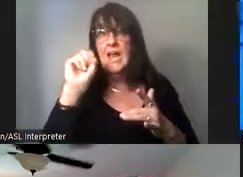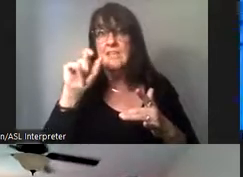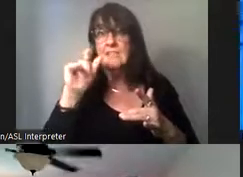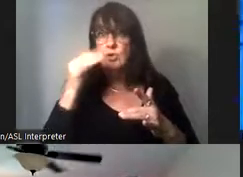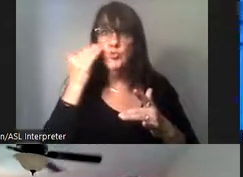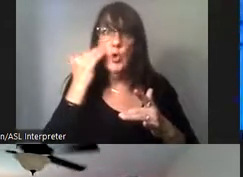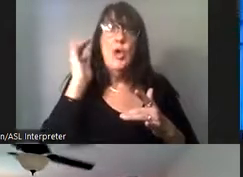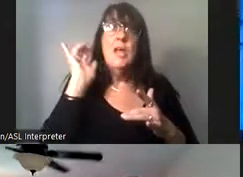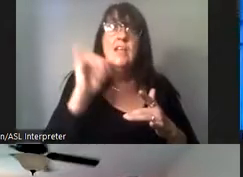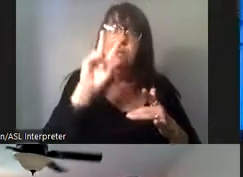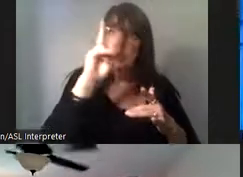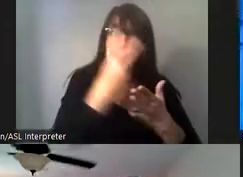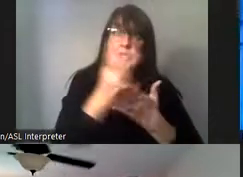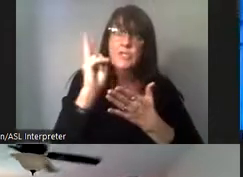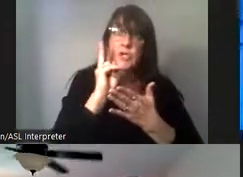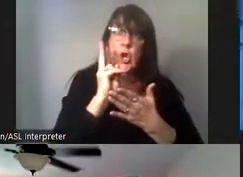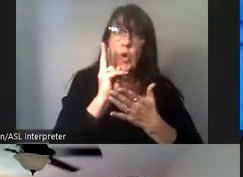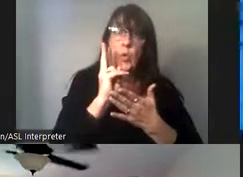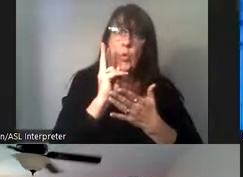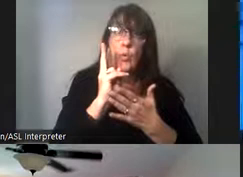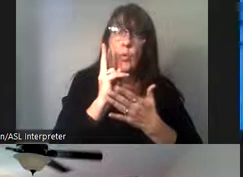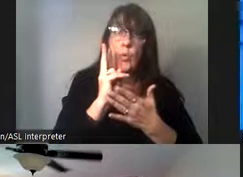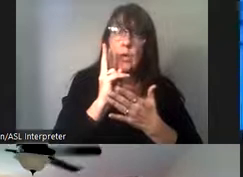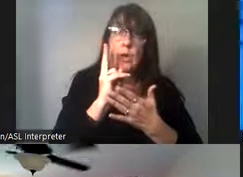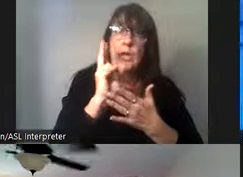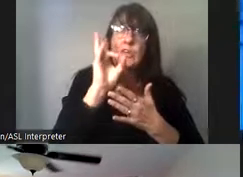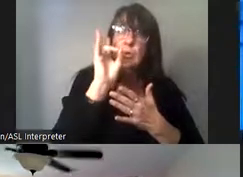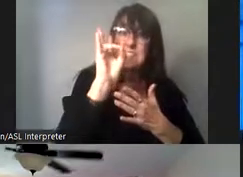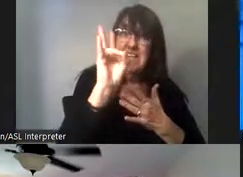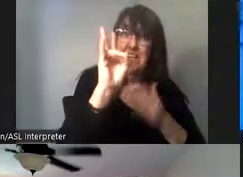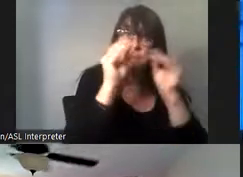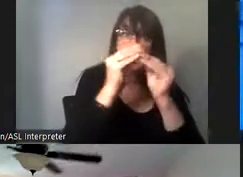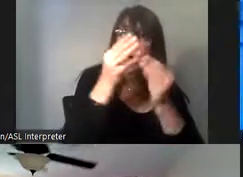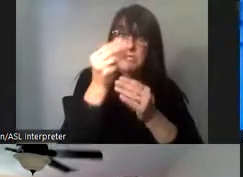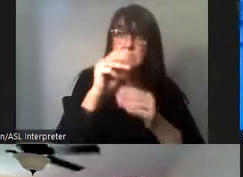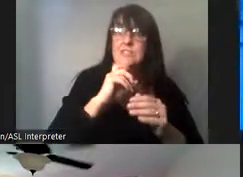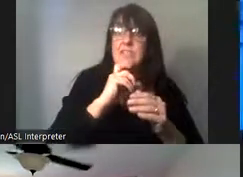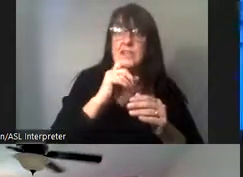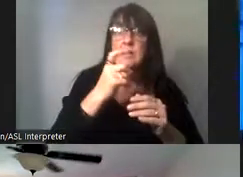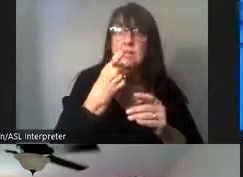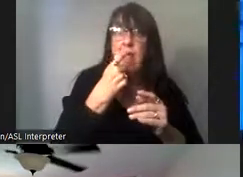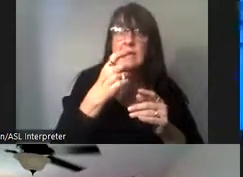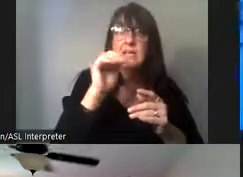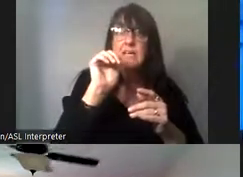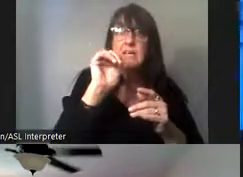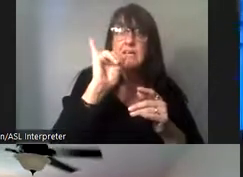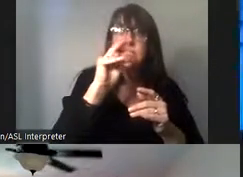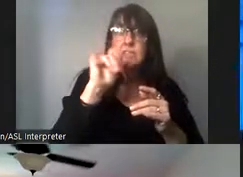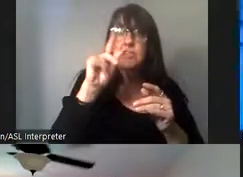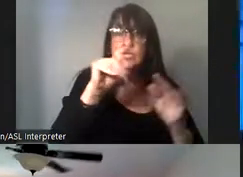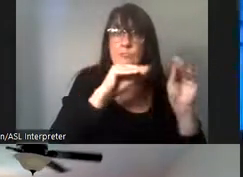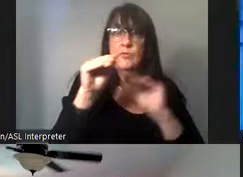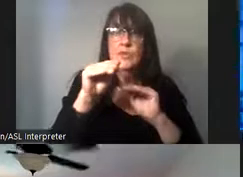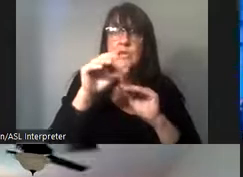that just a couple weeks ago, one went out for seven more materials: steel, glass, aluminum, insulation, roofing materials,